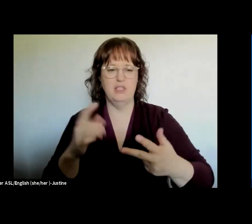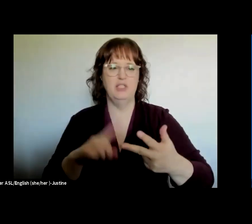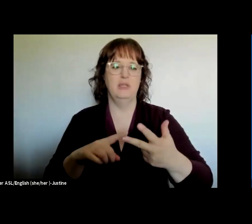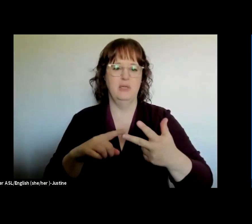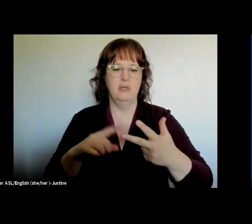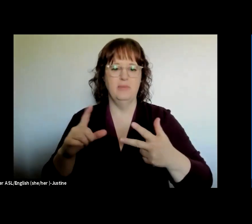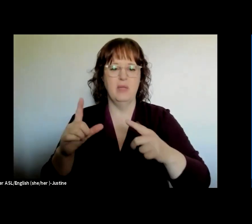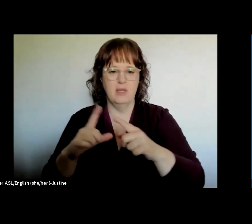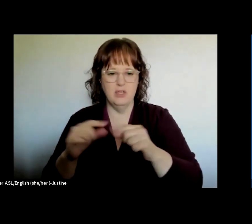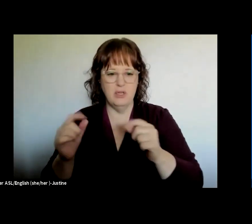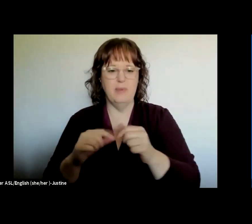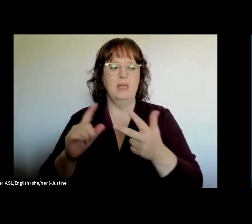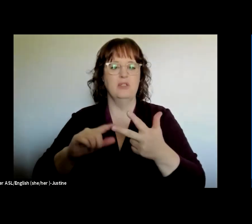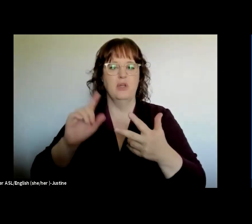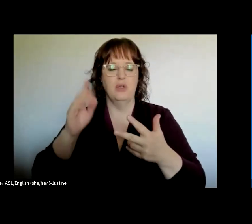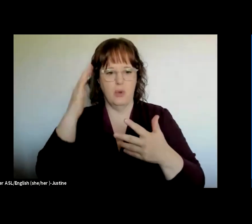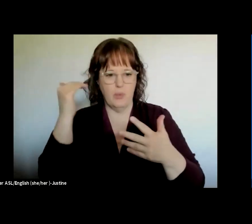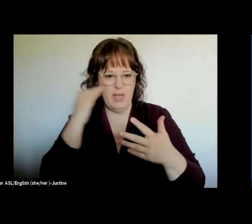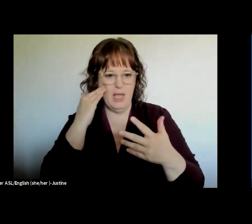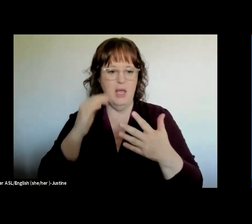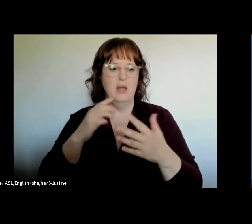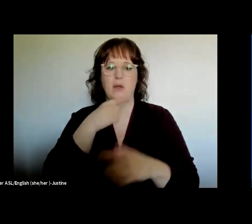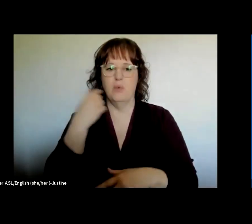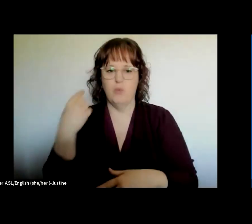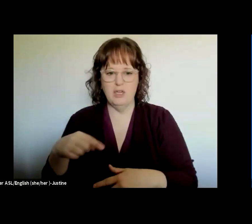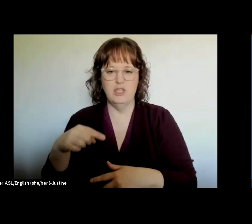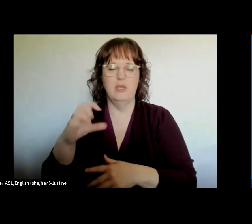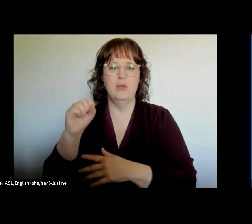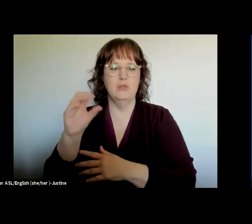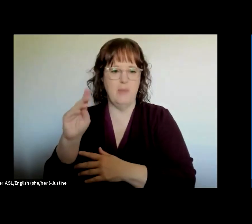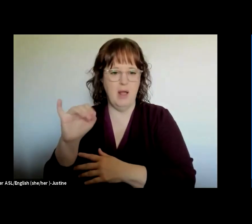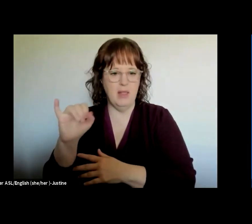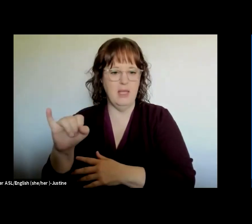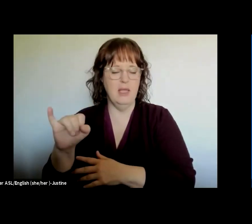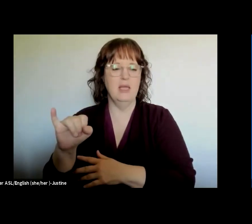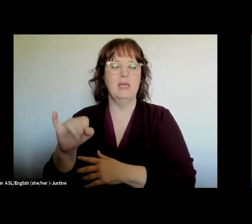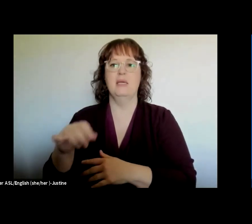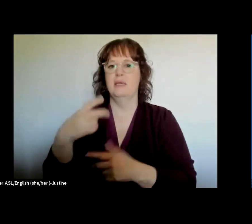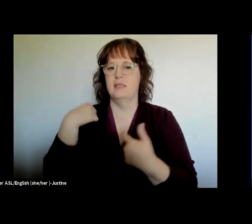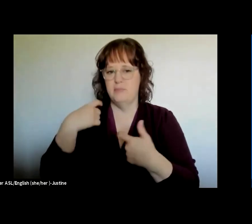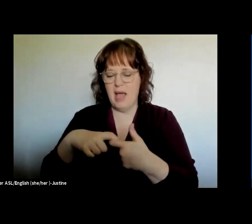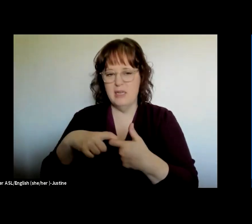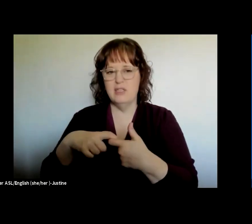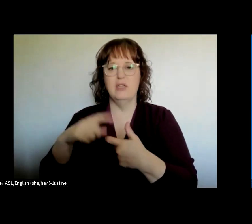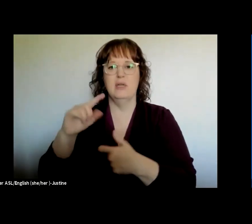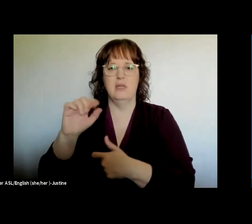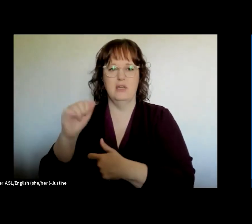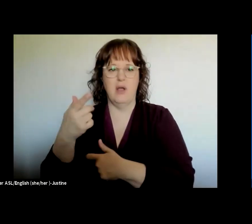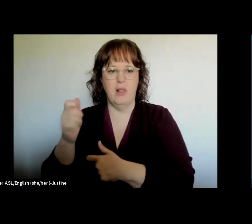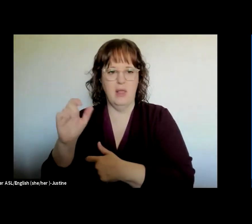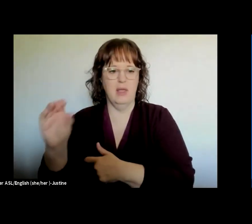Mandarin, Portuguese, Russian, Somali, Spanish, Tagalog, and Vietnamese.